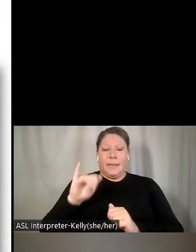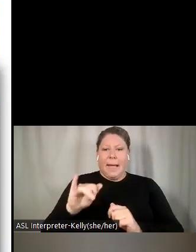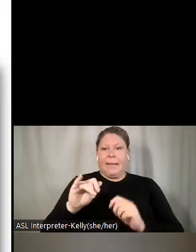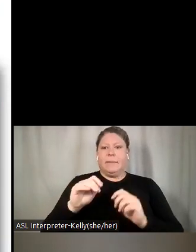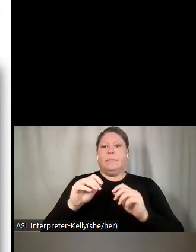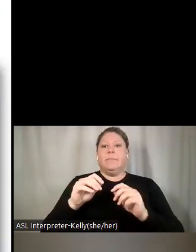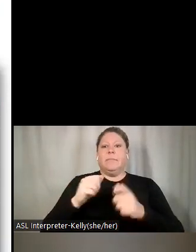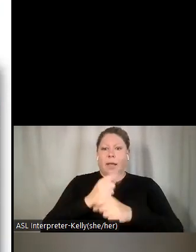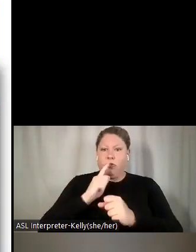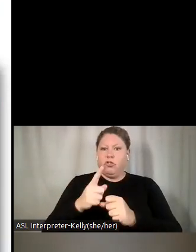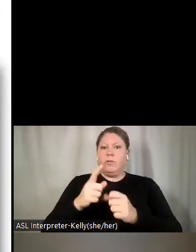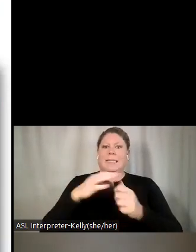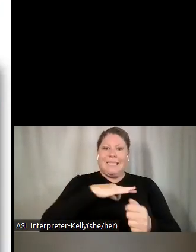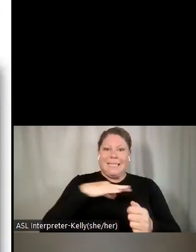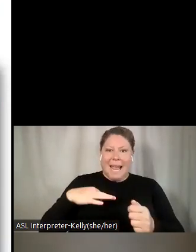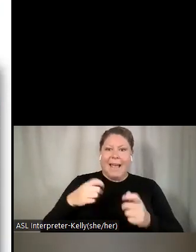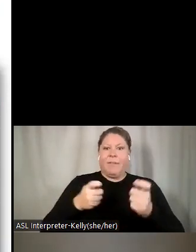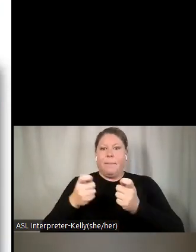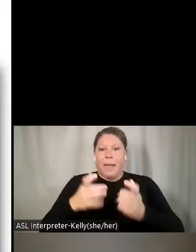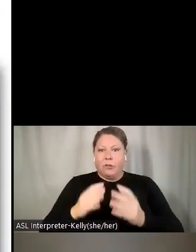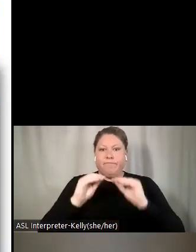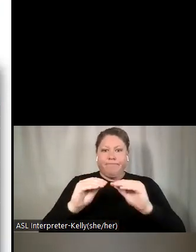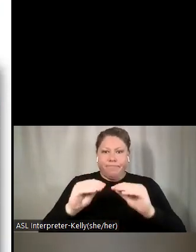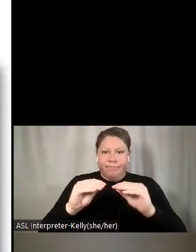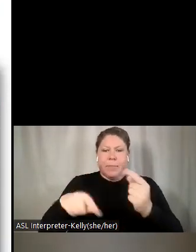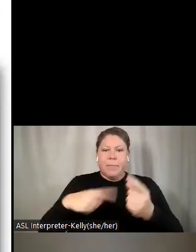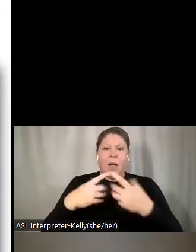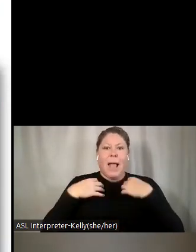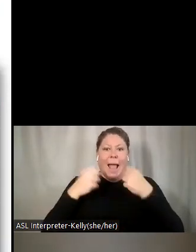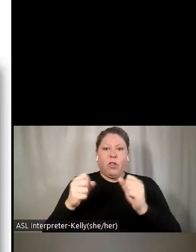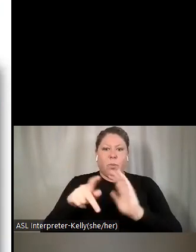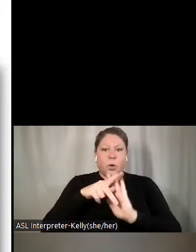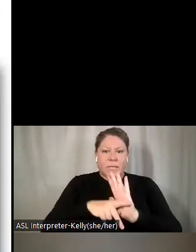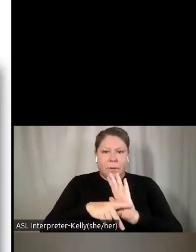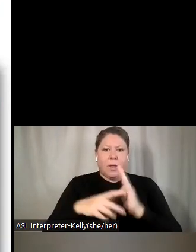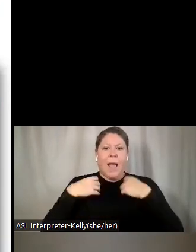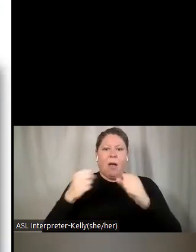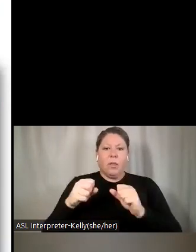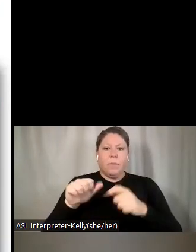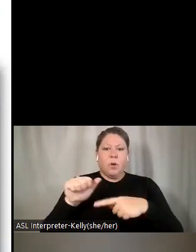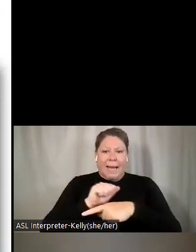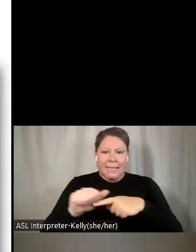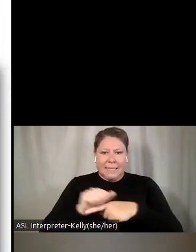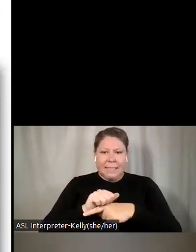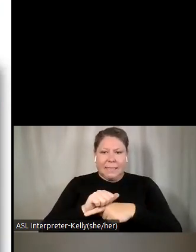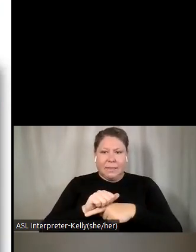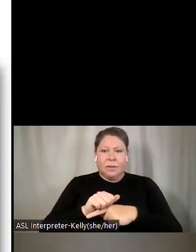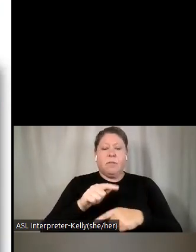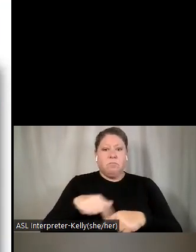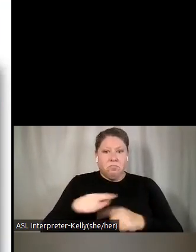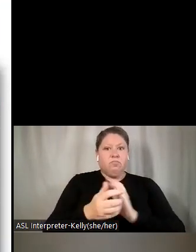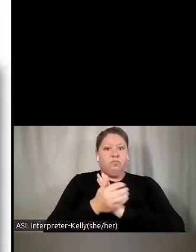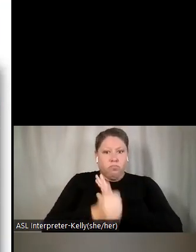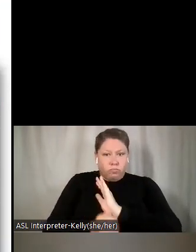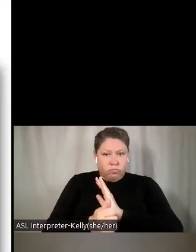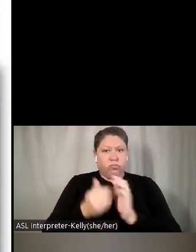managers on health equity principles and practices so that they're equipped to improve how we address health